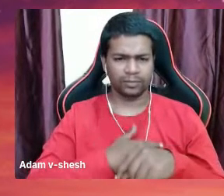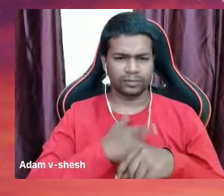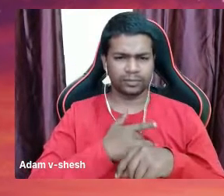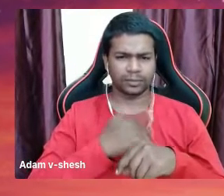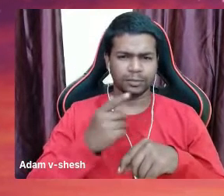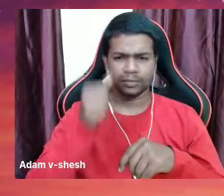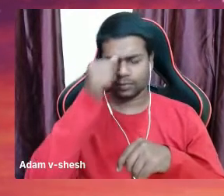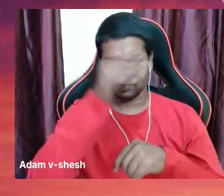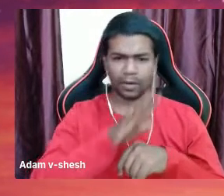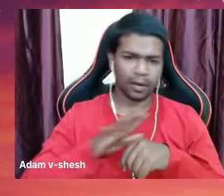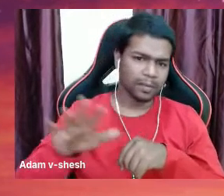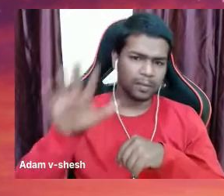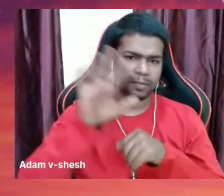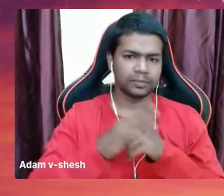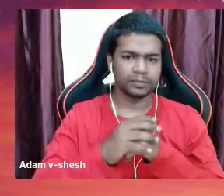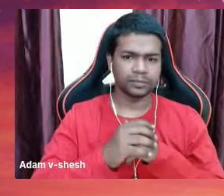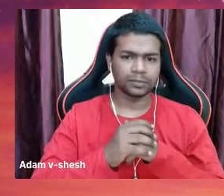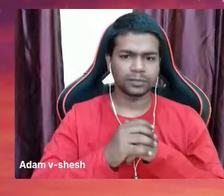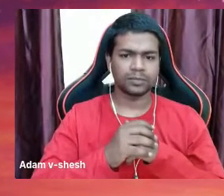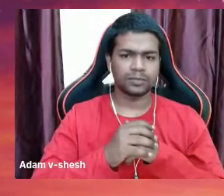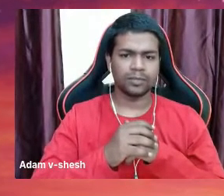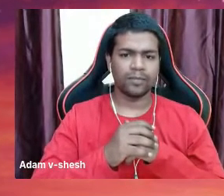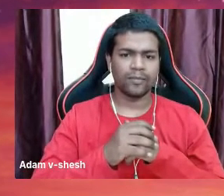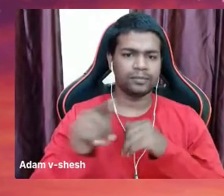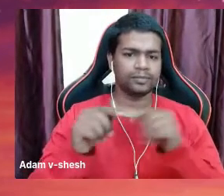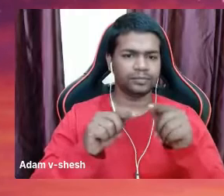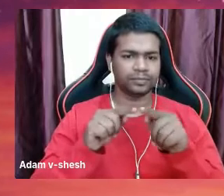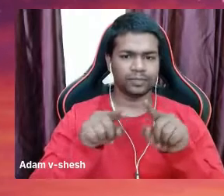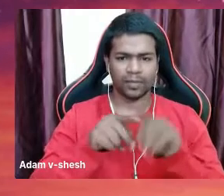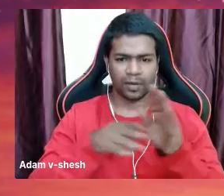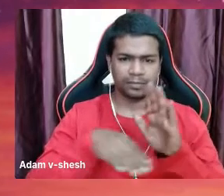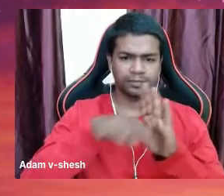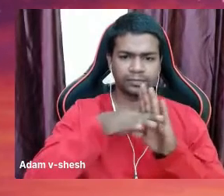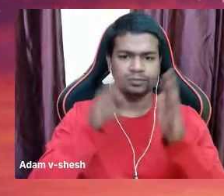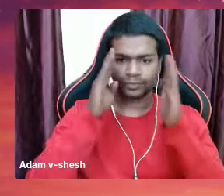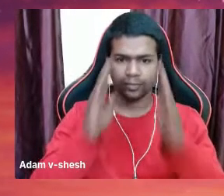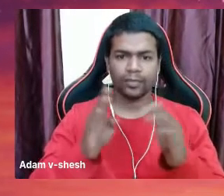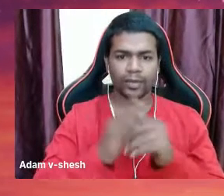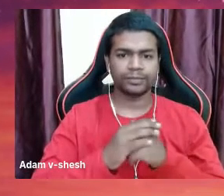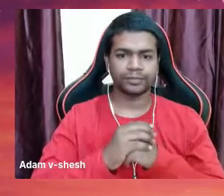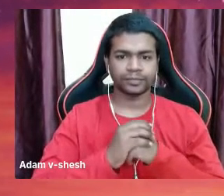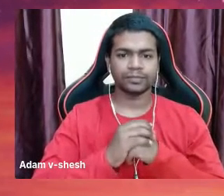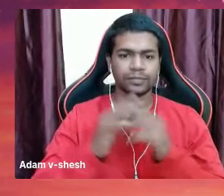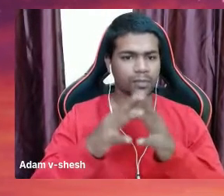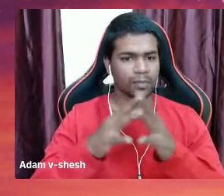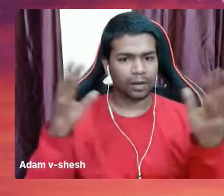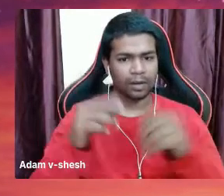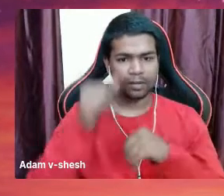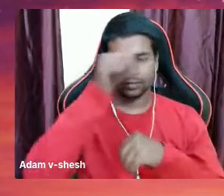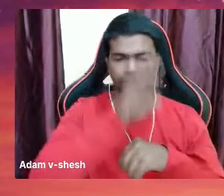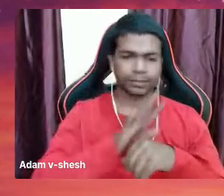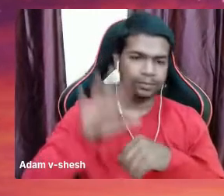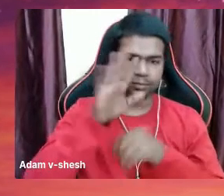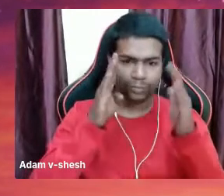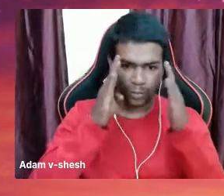might be at yet another inflection point where we could now jump up from focusing only on, let's say, largely India-focused